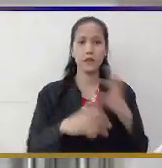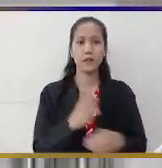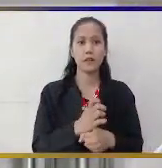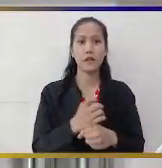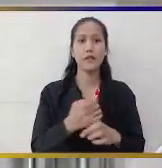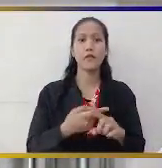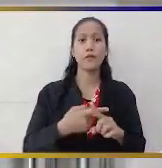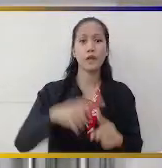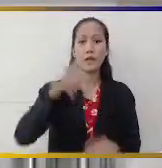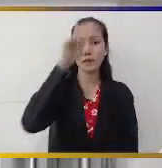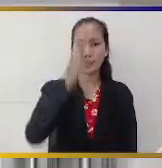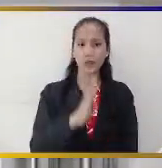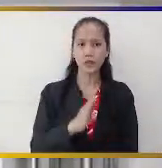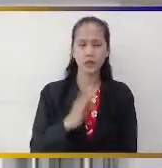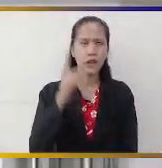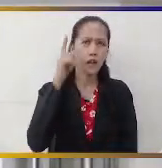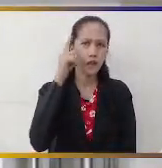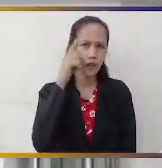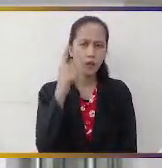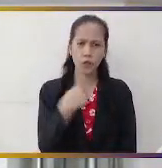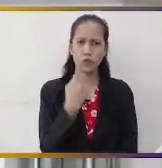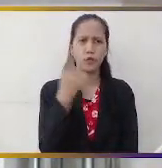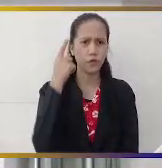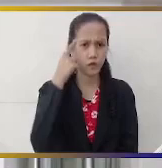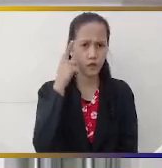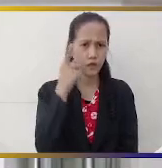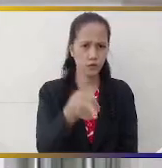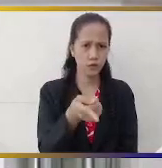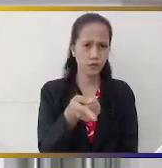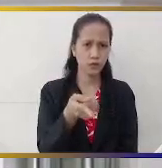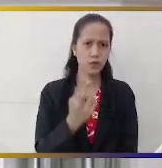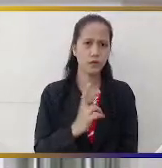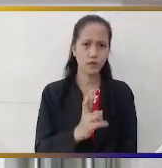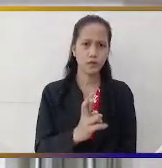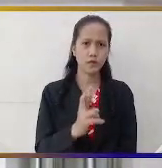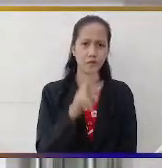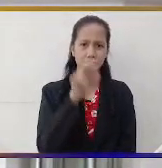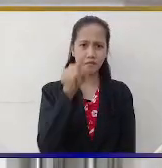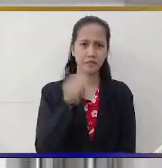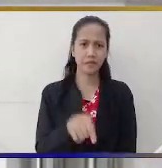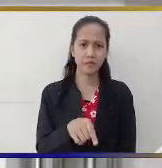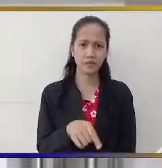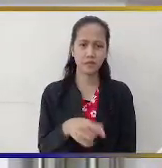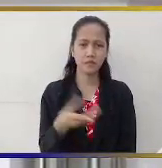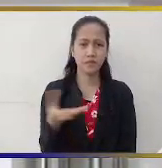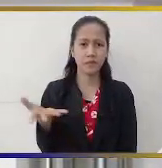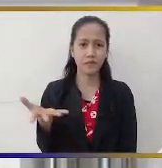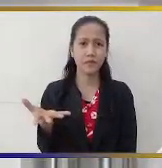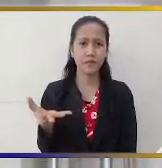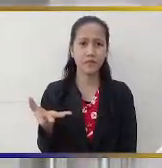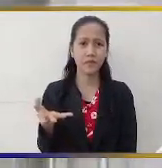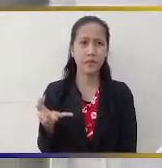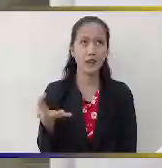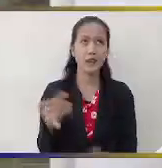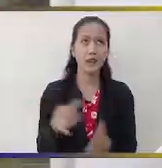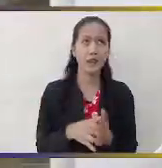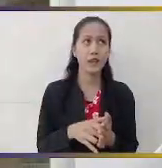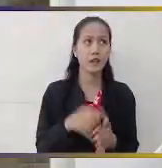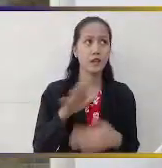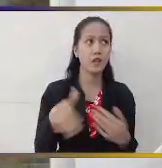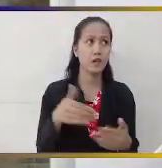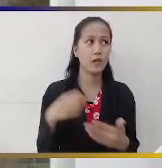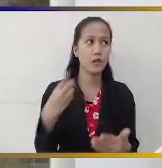you are? Who do I think I am? That I can get something God gave me and say, okay, now it's mine. Get out of my